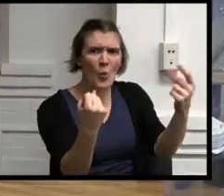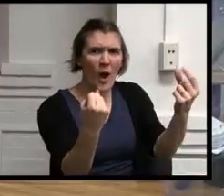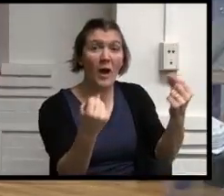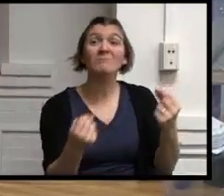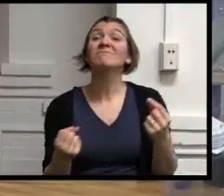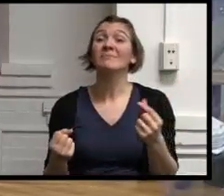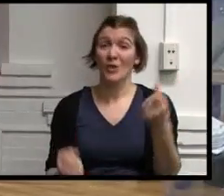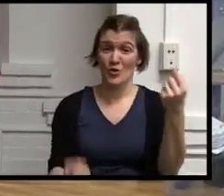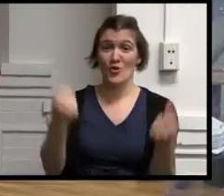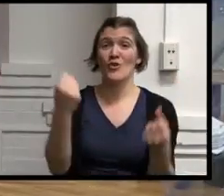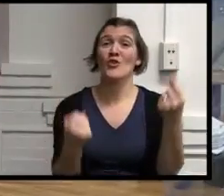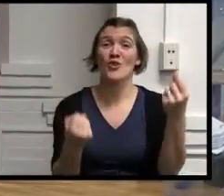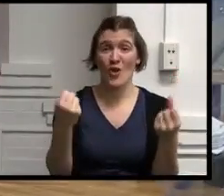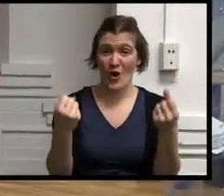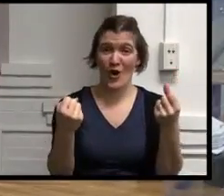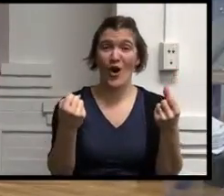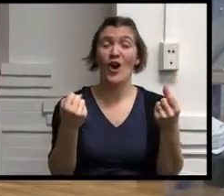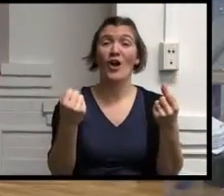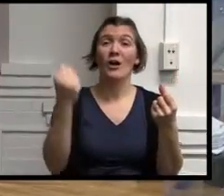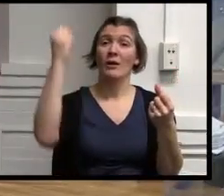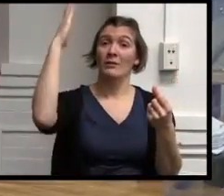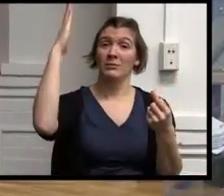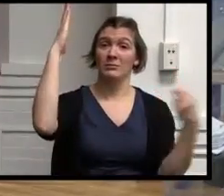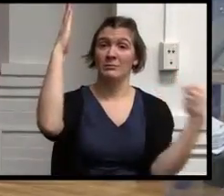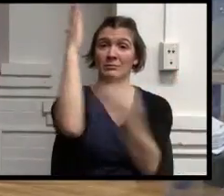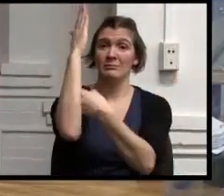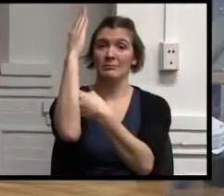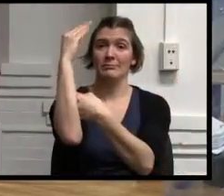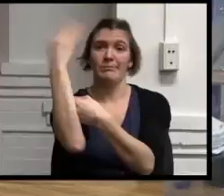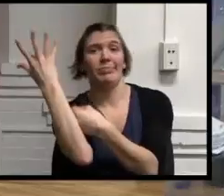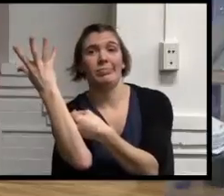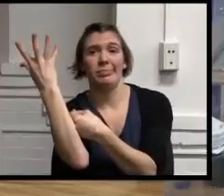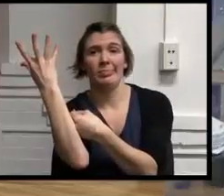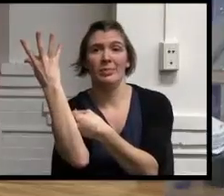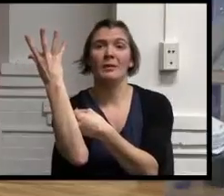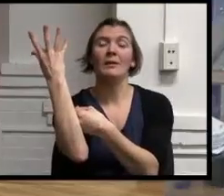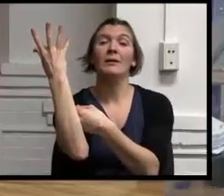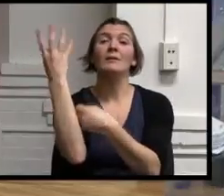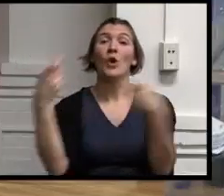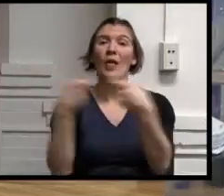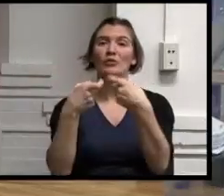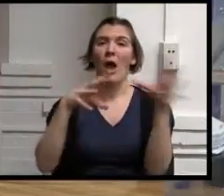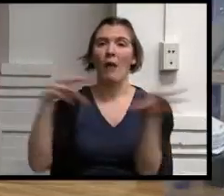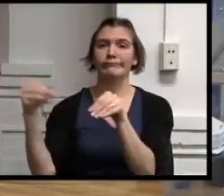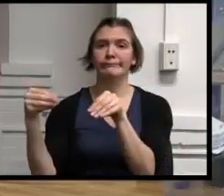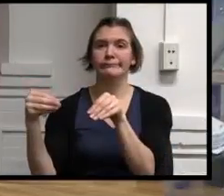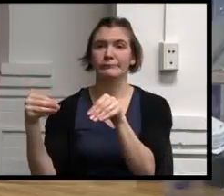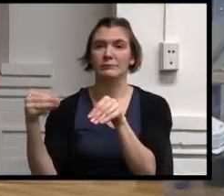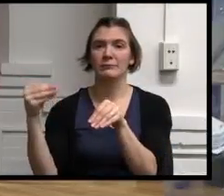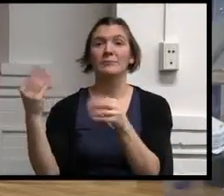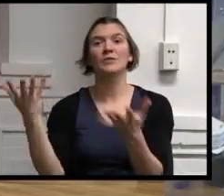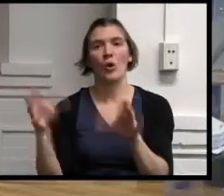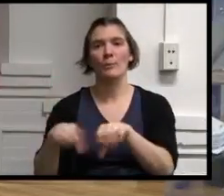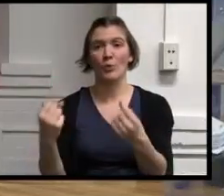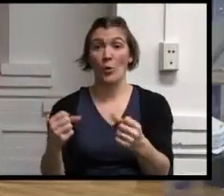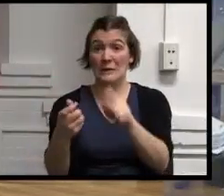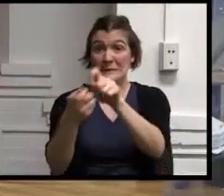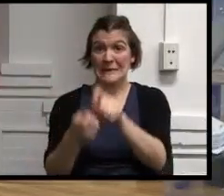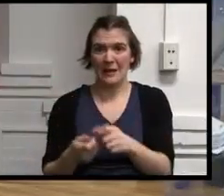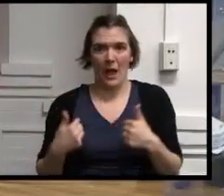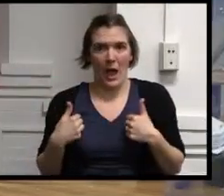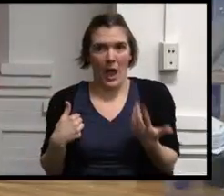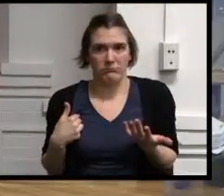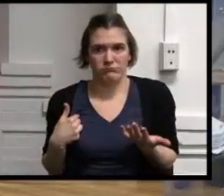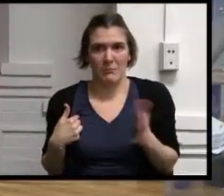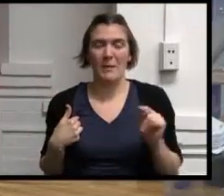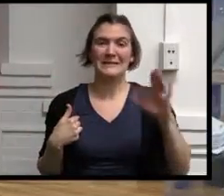was an accident where a vehicle hit the pole and knocked the system out of service. I don't know all the details of exactly how those lights are controlled,